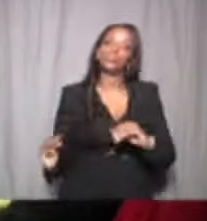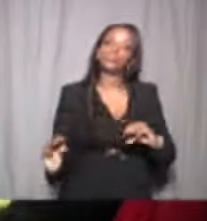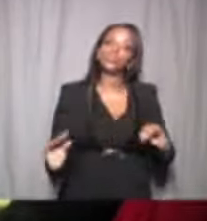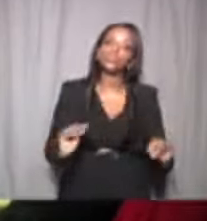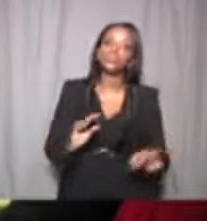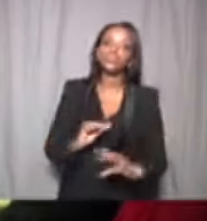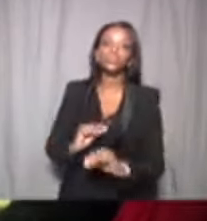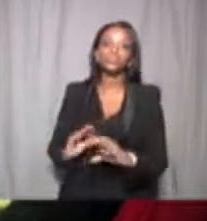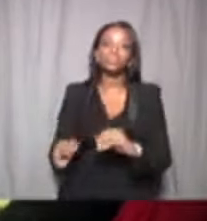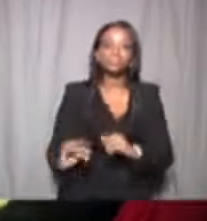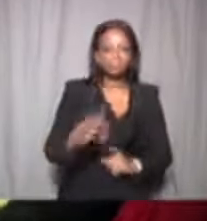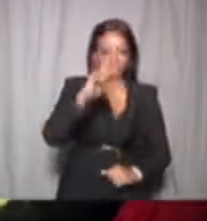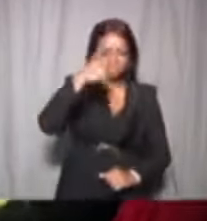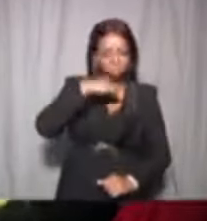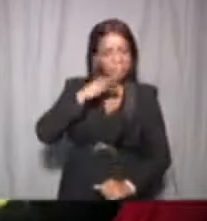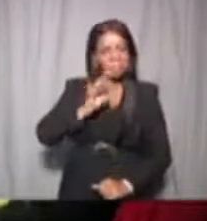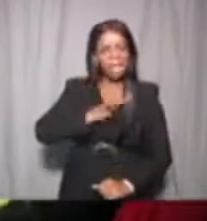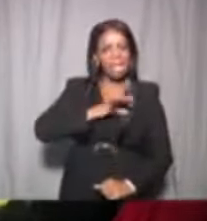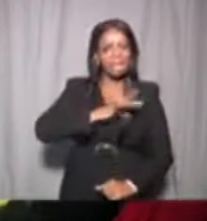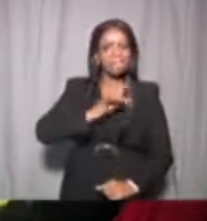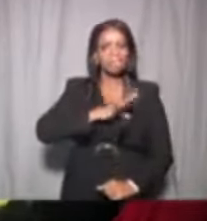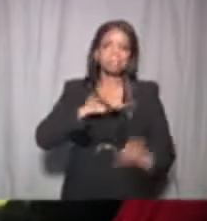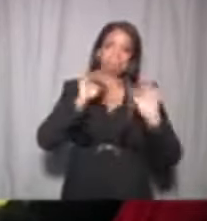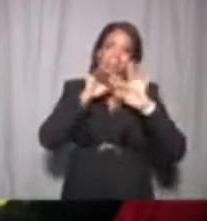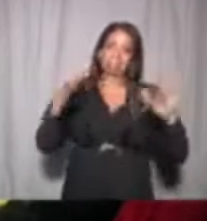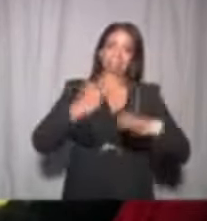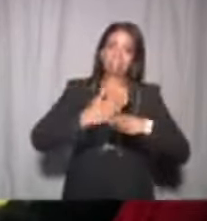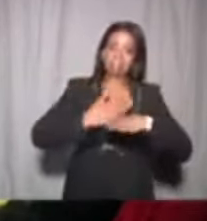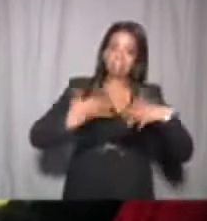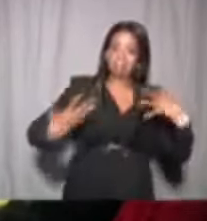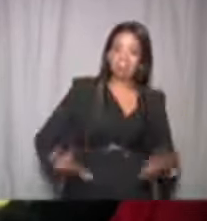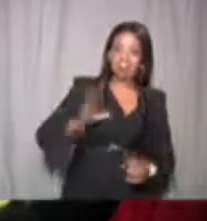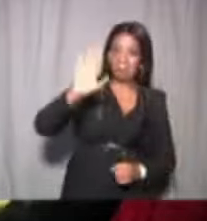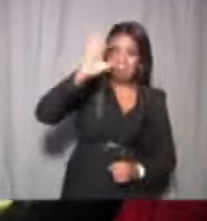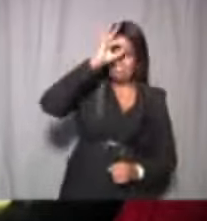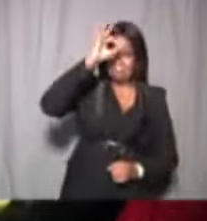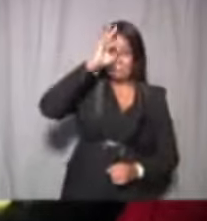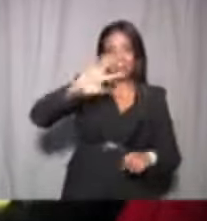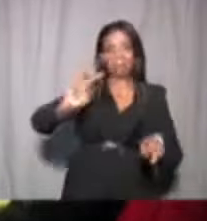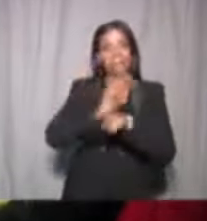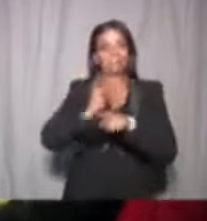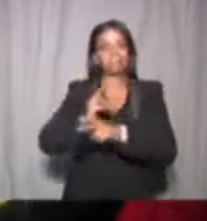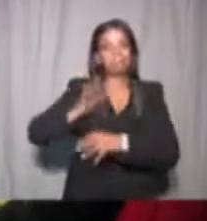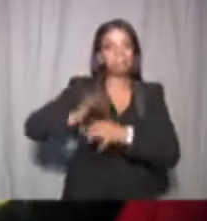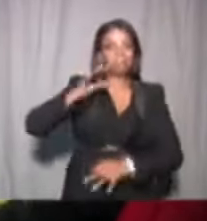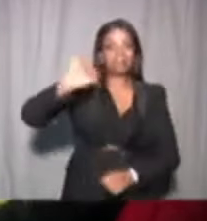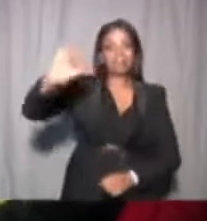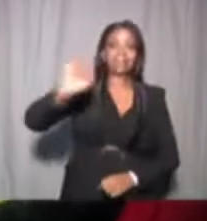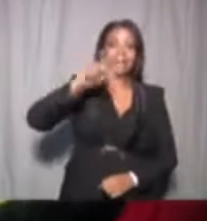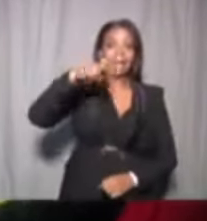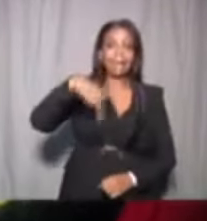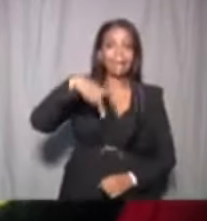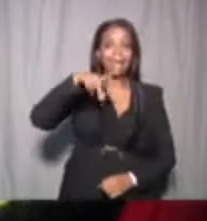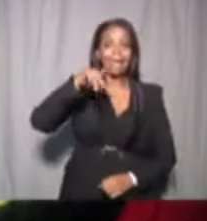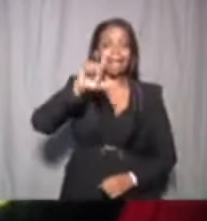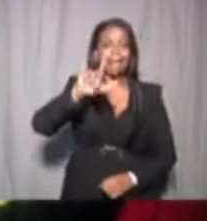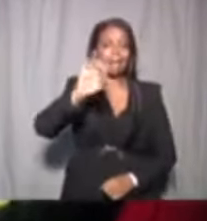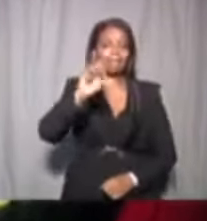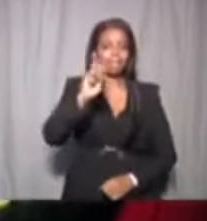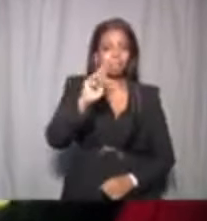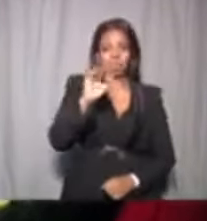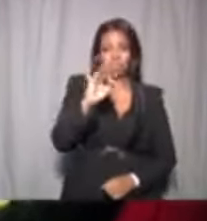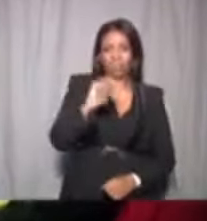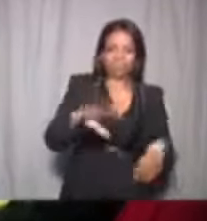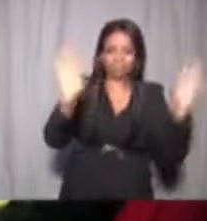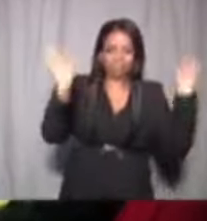We are not going to be intimidated by Mapanyapanya and the military battalion of Premier Lesufi. They are not members of this house and they are not going